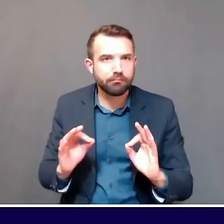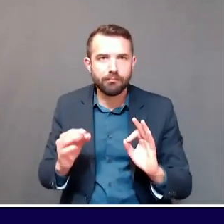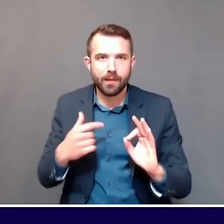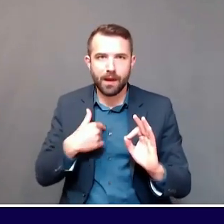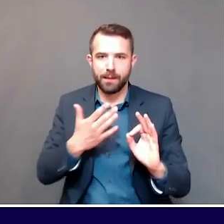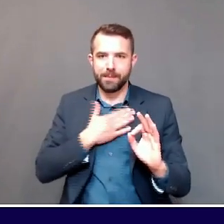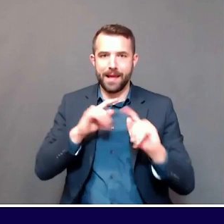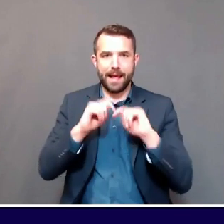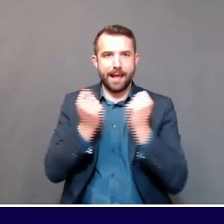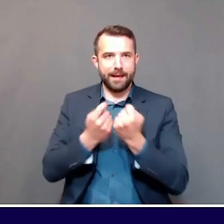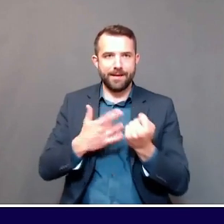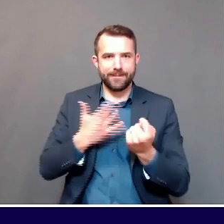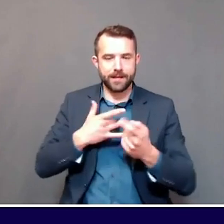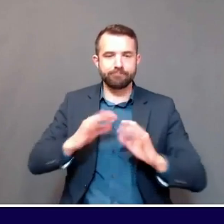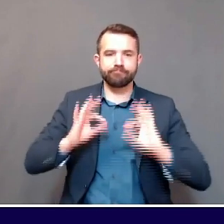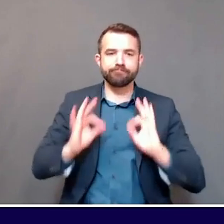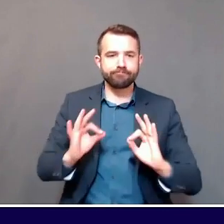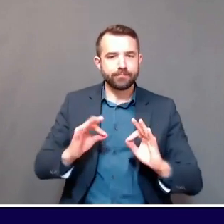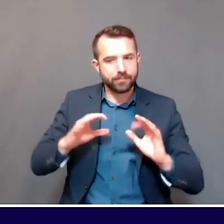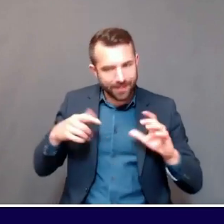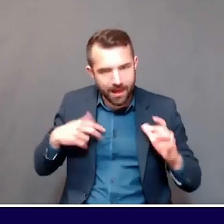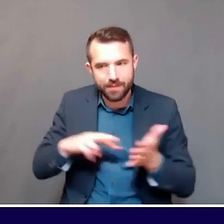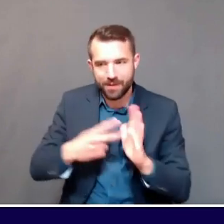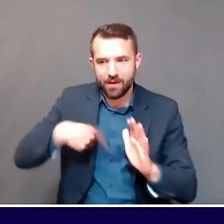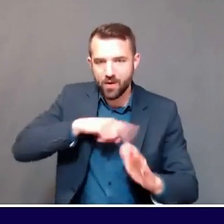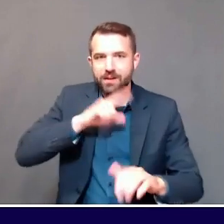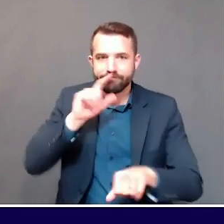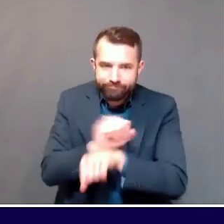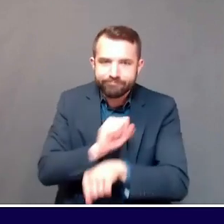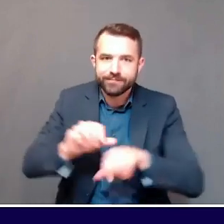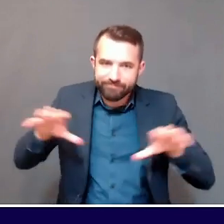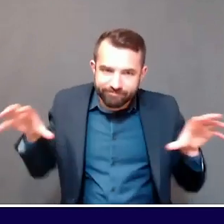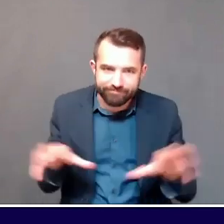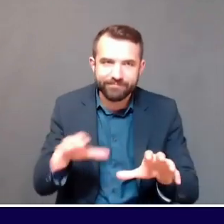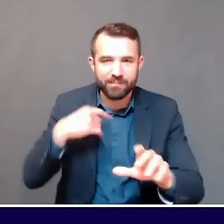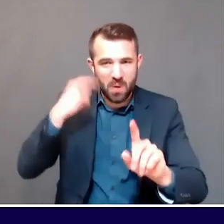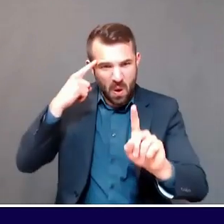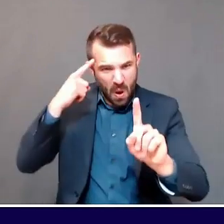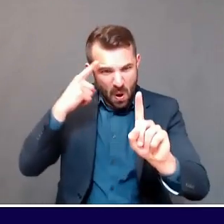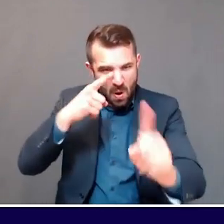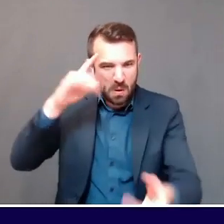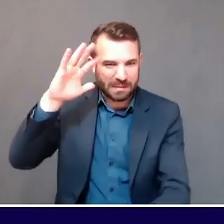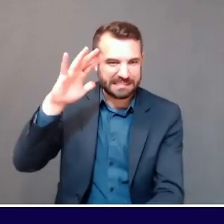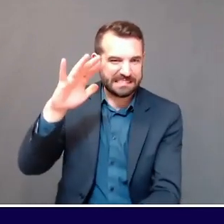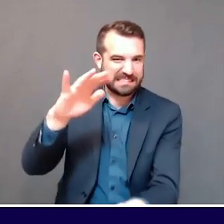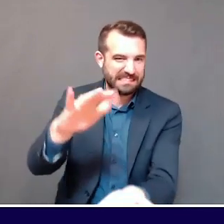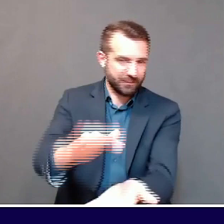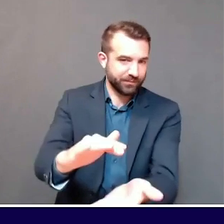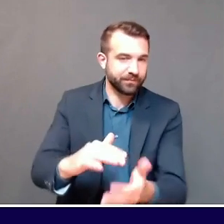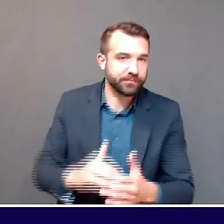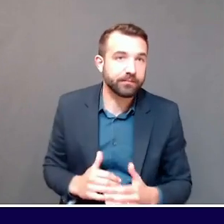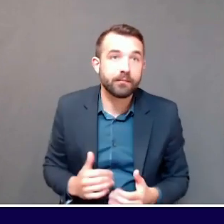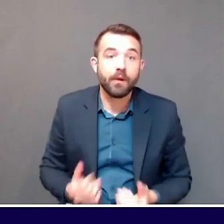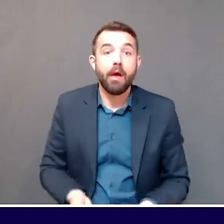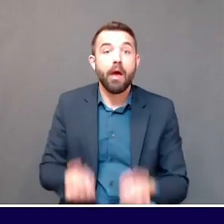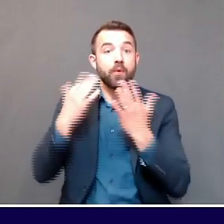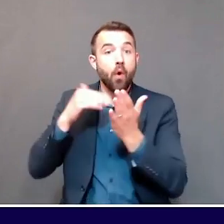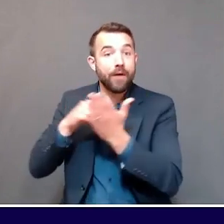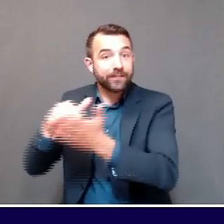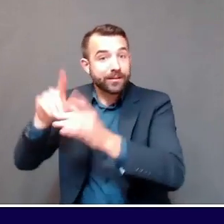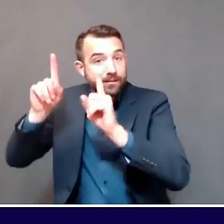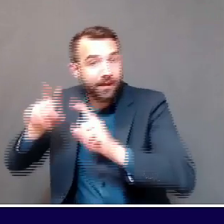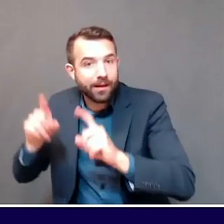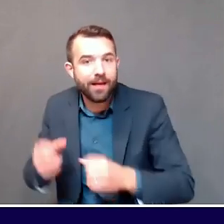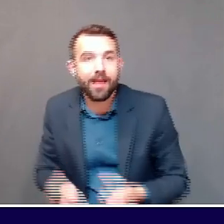team that we are headed in the right direction when it comes to testing, the volume of testing, and the fact that we are catching